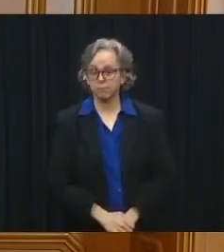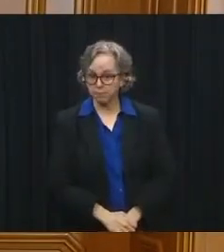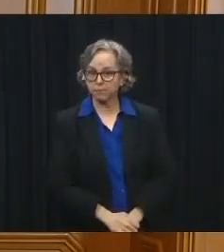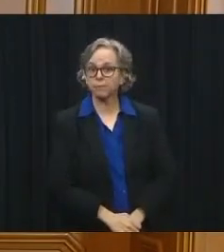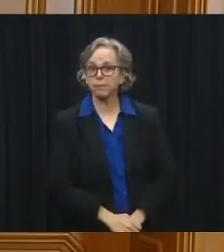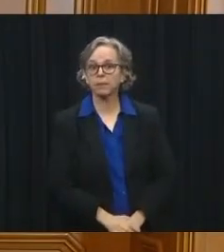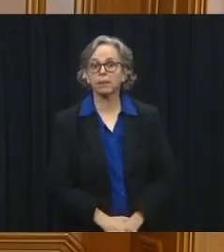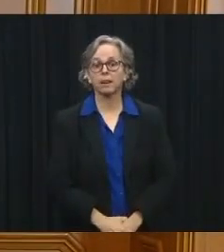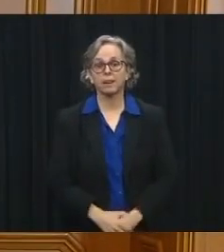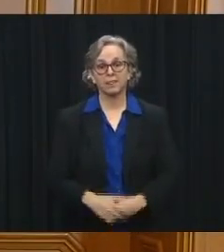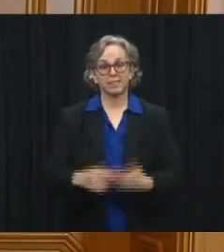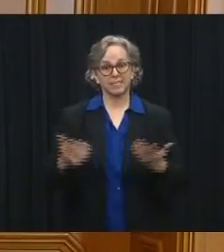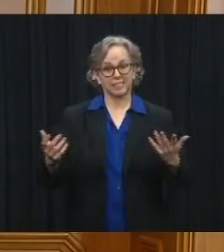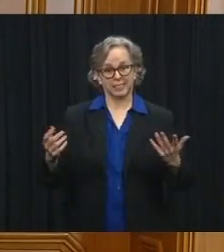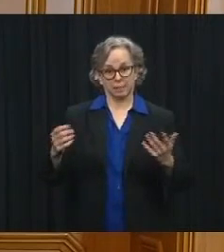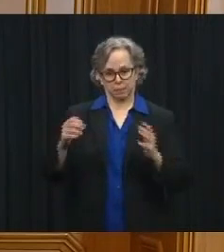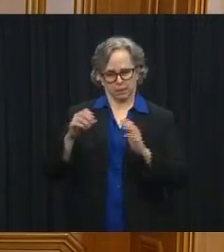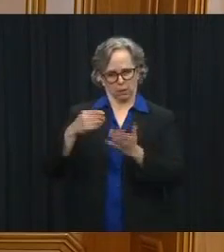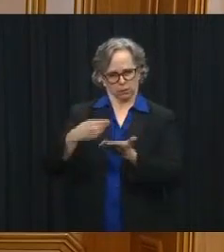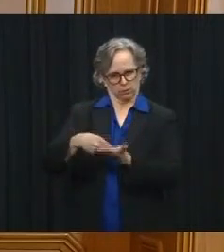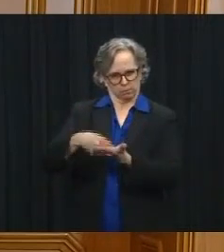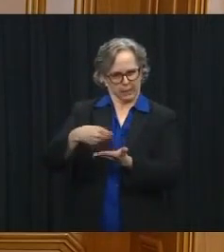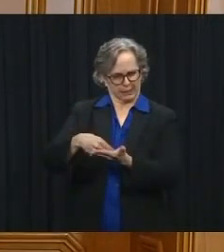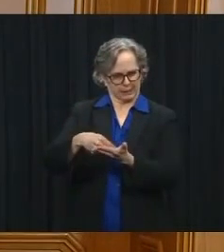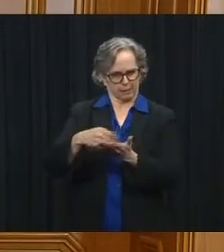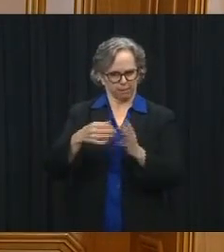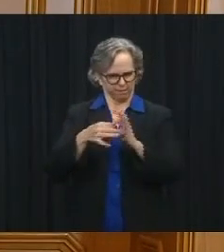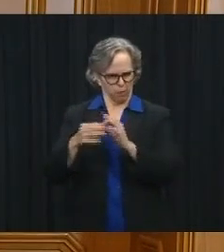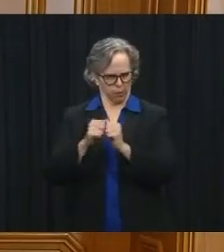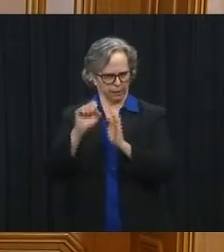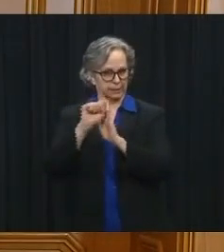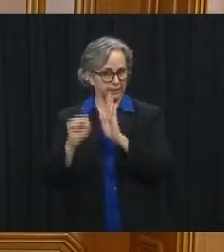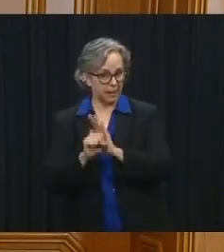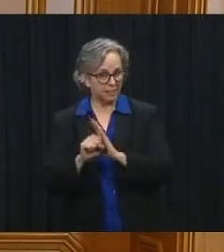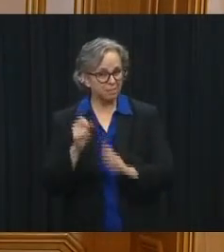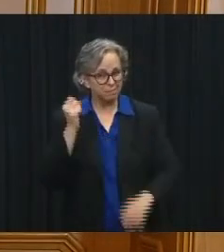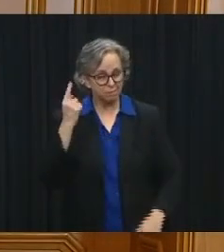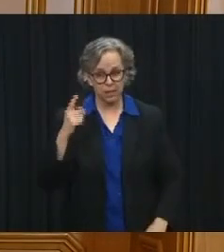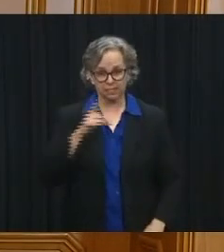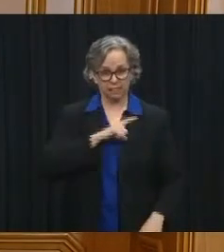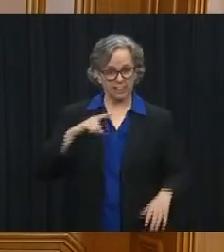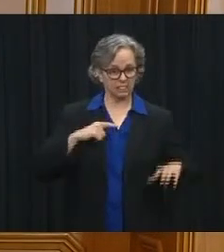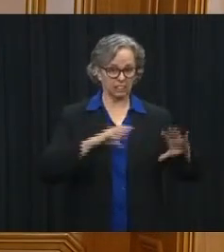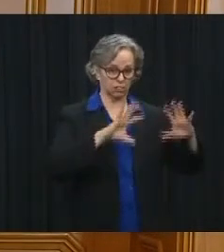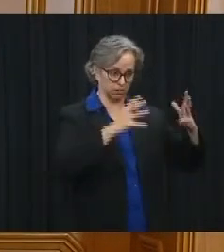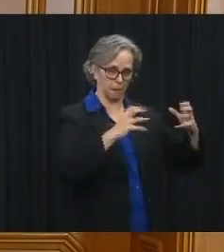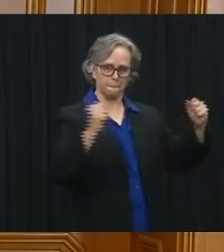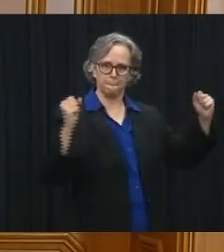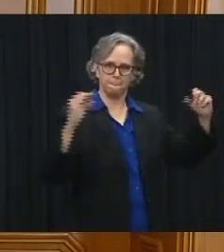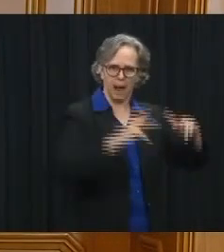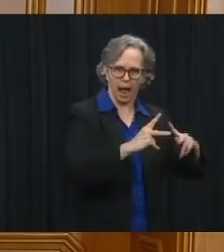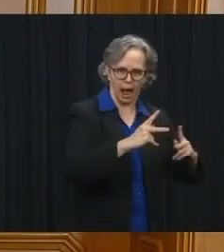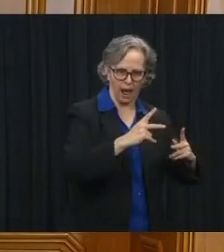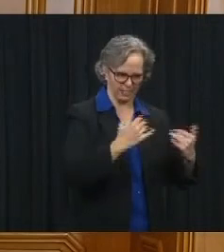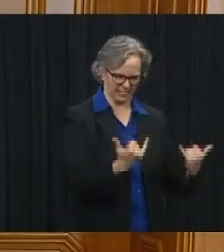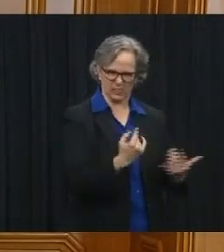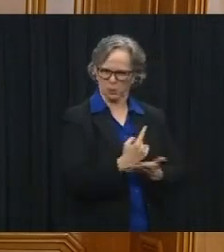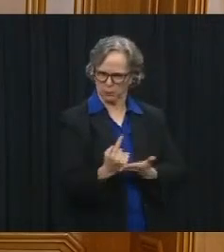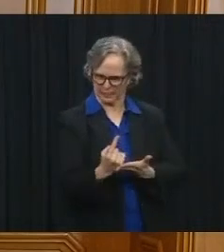finances. The state legislature is coming back. We look forward to working with them this week. And I just want to